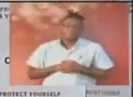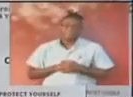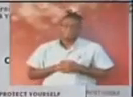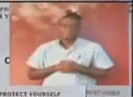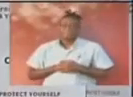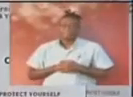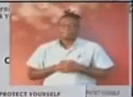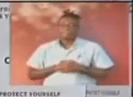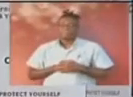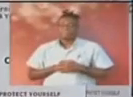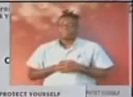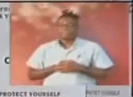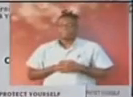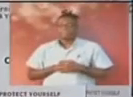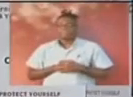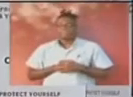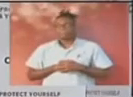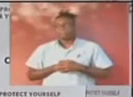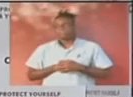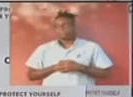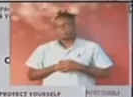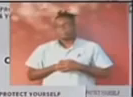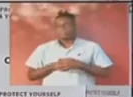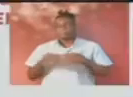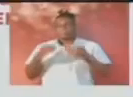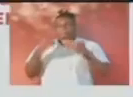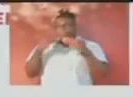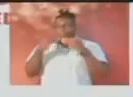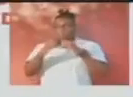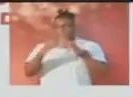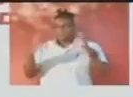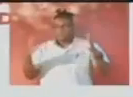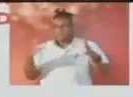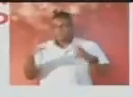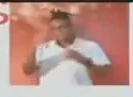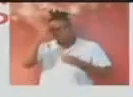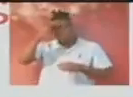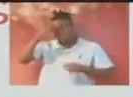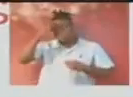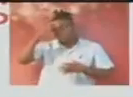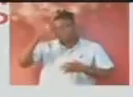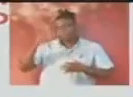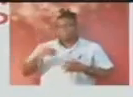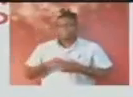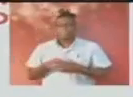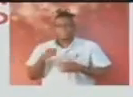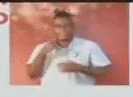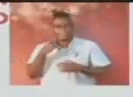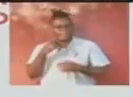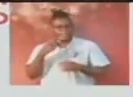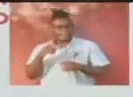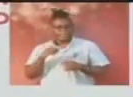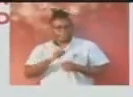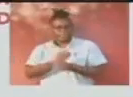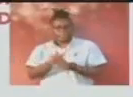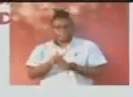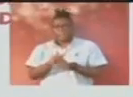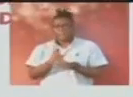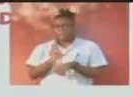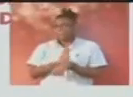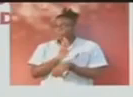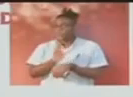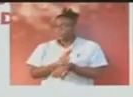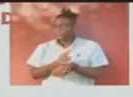And thank you very much, Dr. Wheeler, for that update and ensuring us that the vaccines being used in Trinidad are both safe